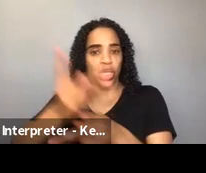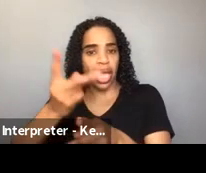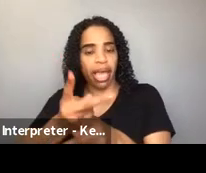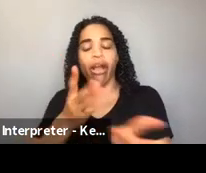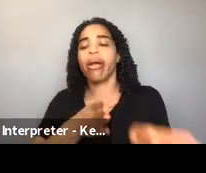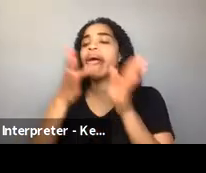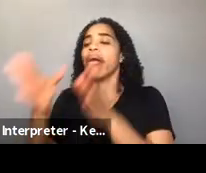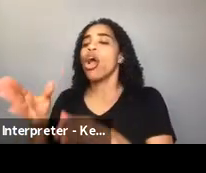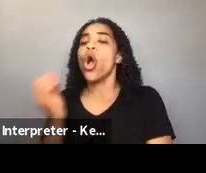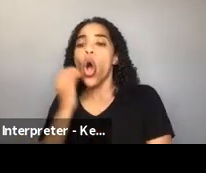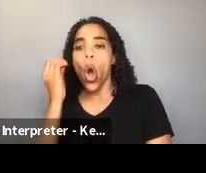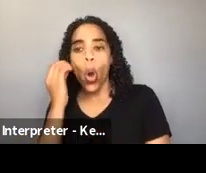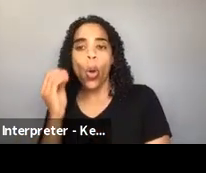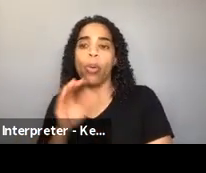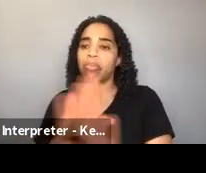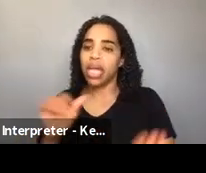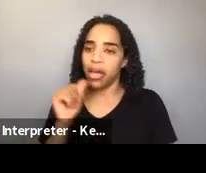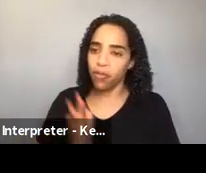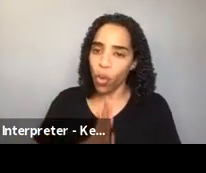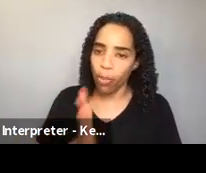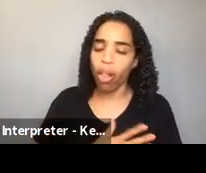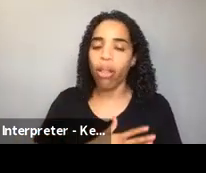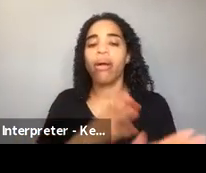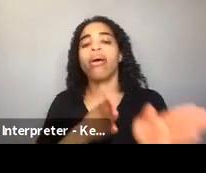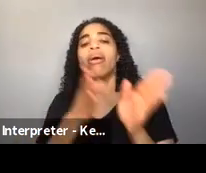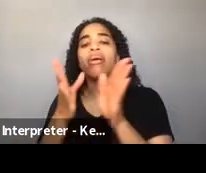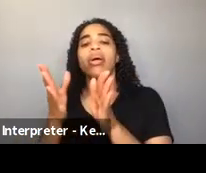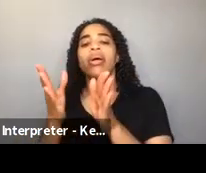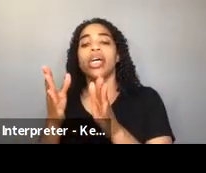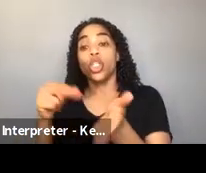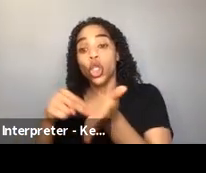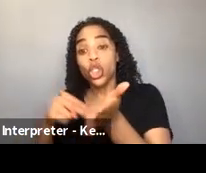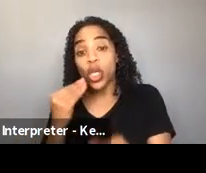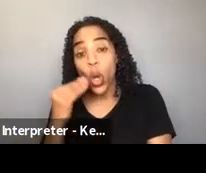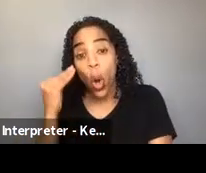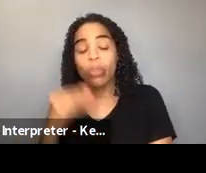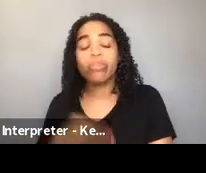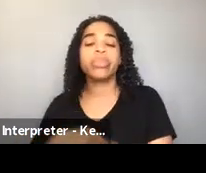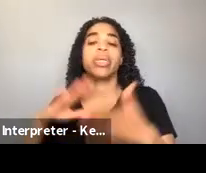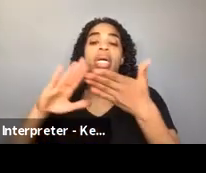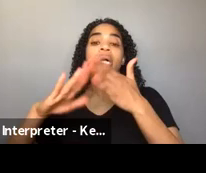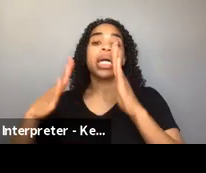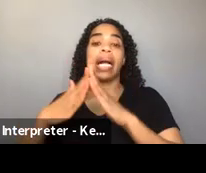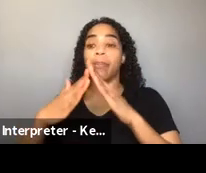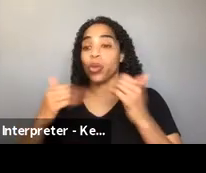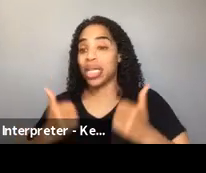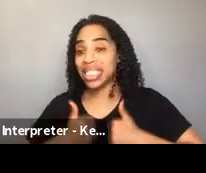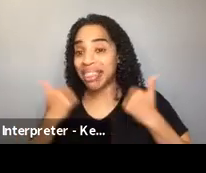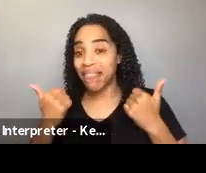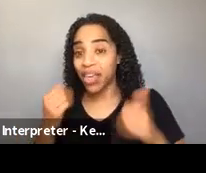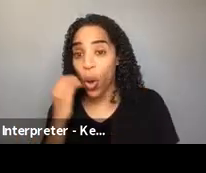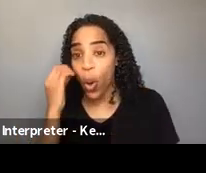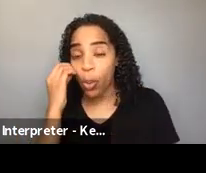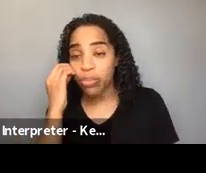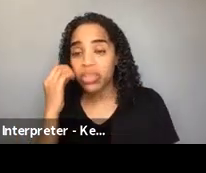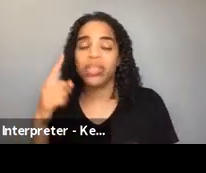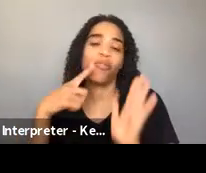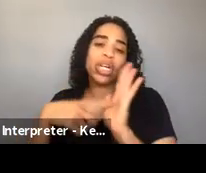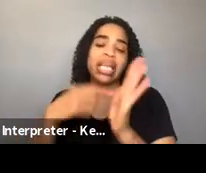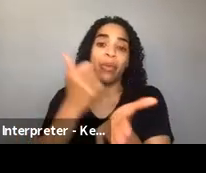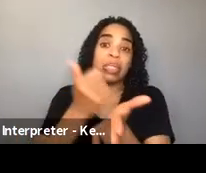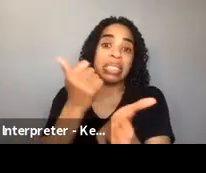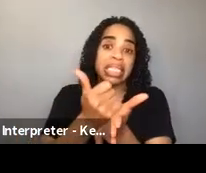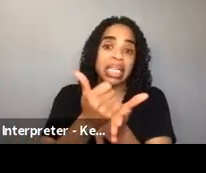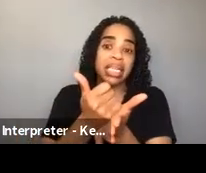or informal supports. Nursing facilities, community living settings such as assisted